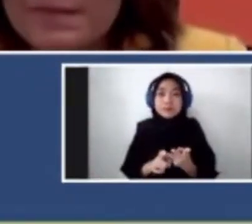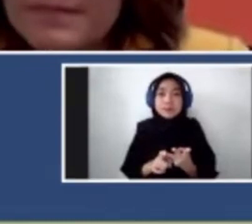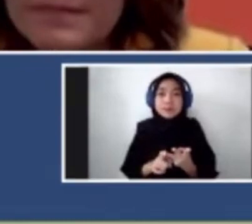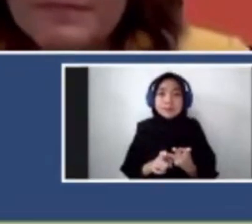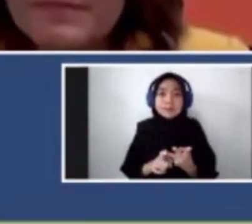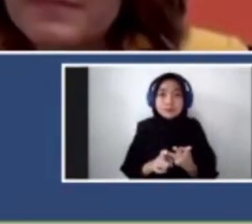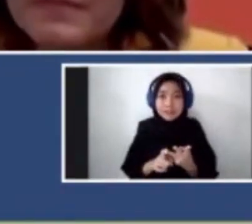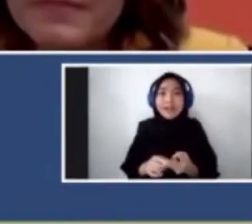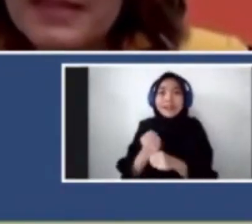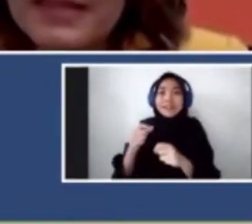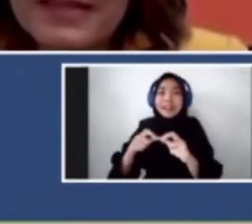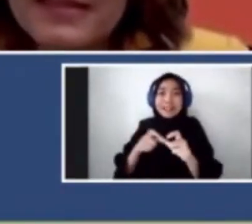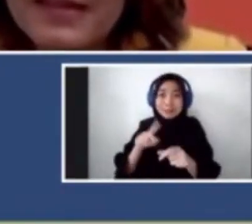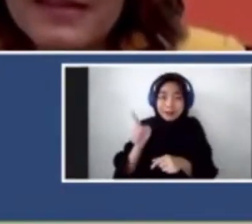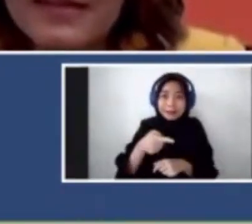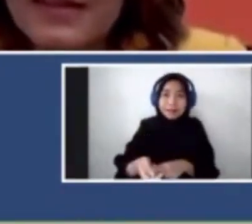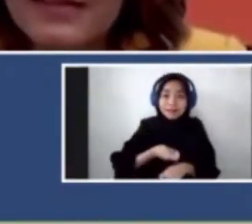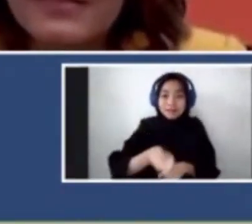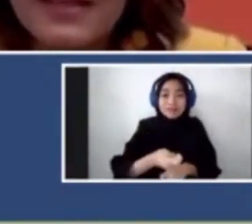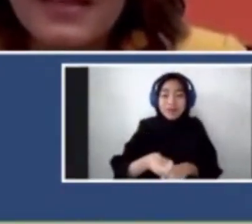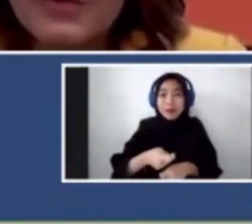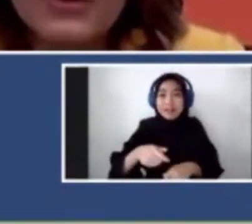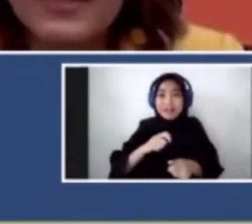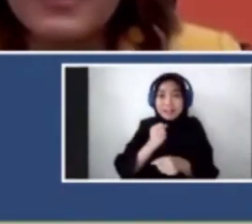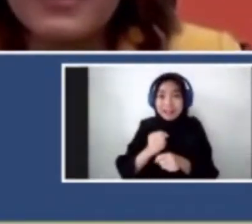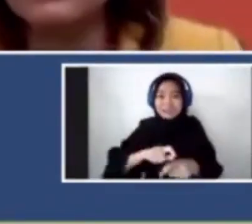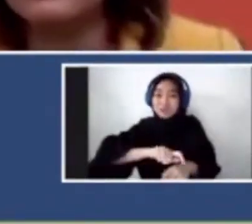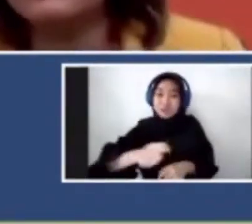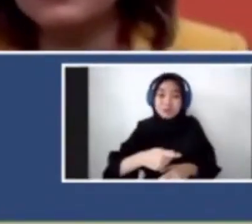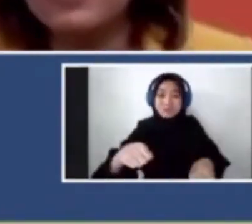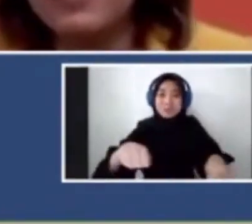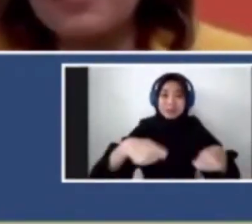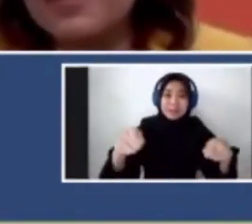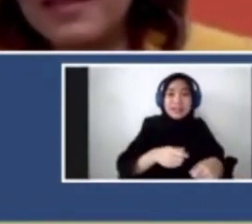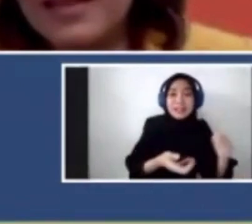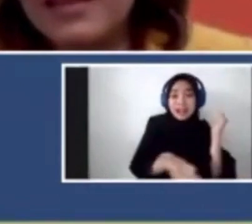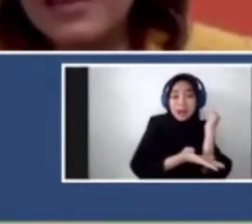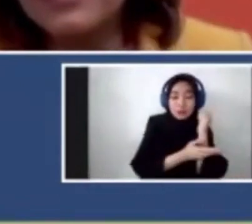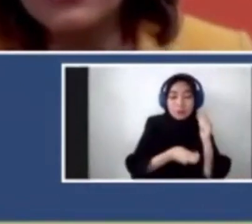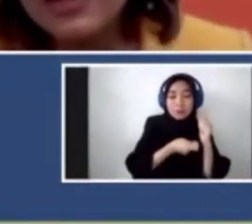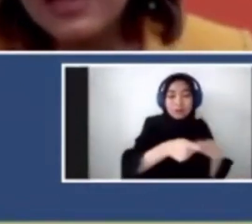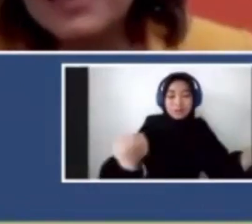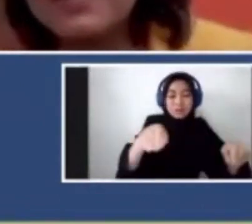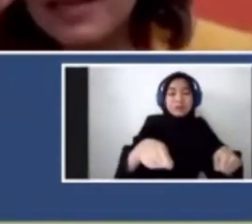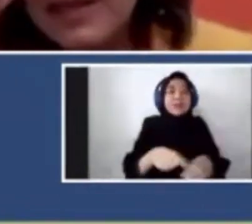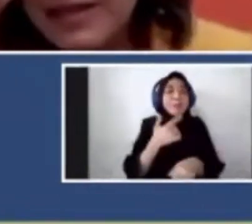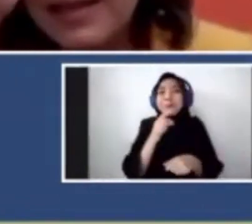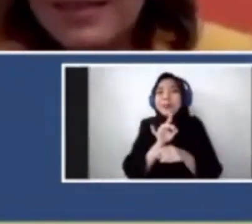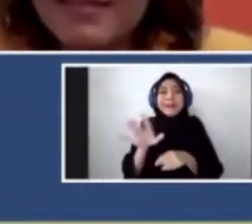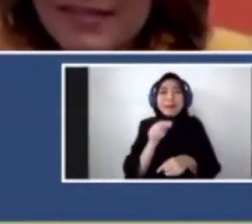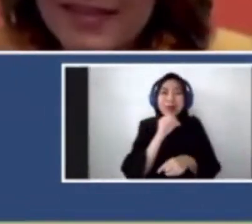same. I see. Okay. They wouldn't use it happily, like the tortillas